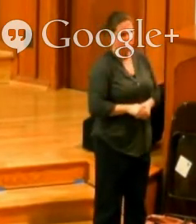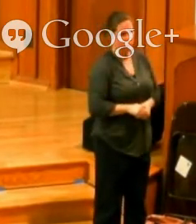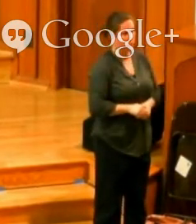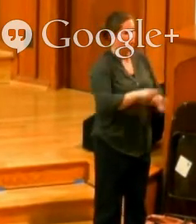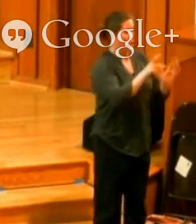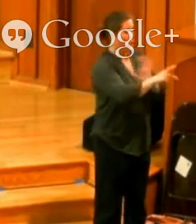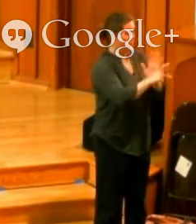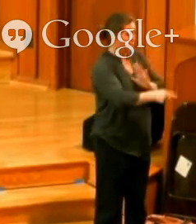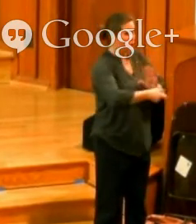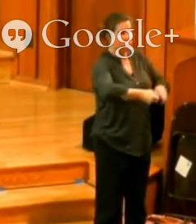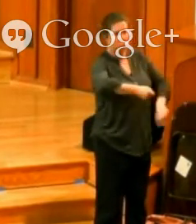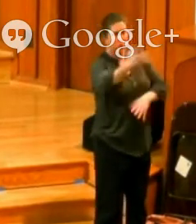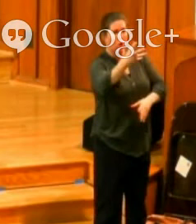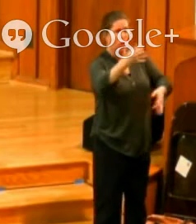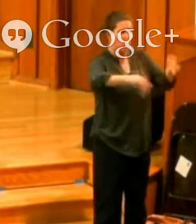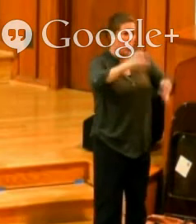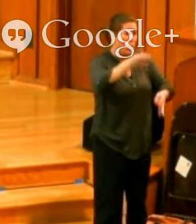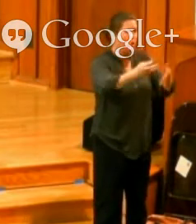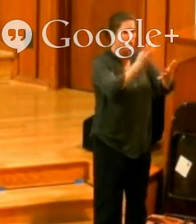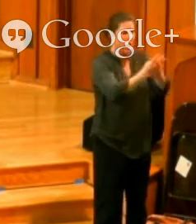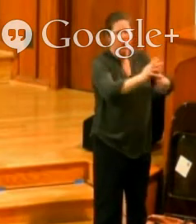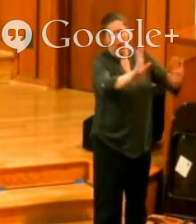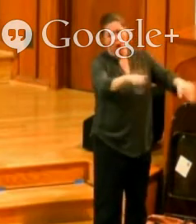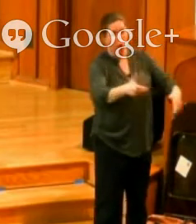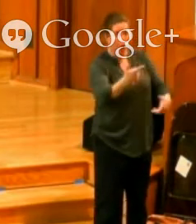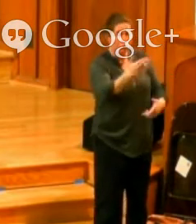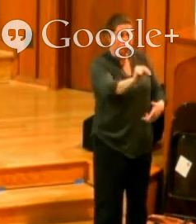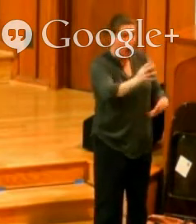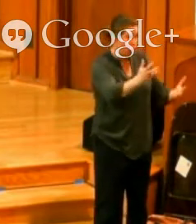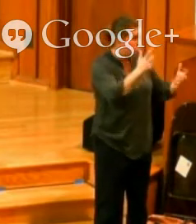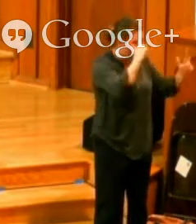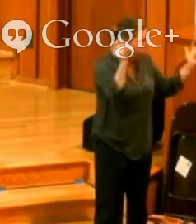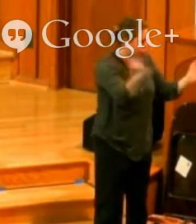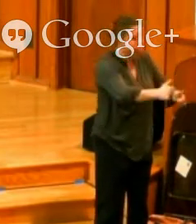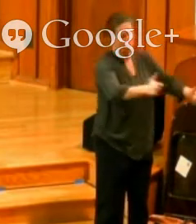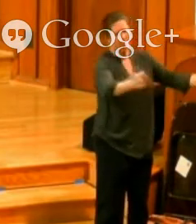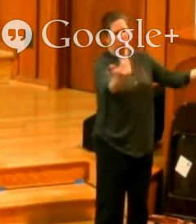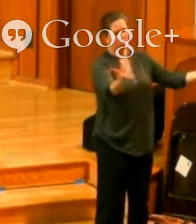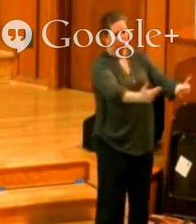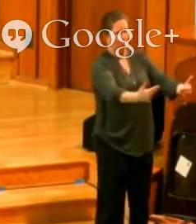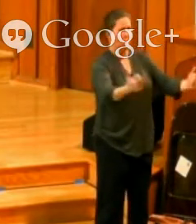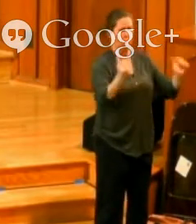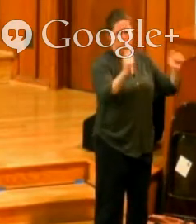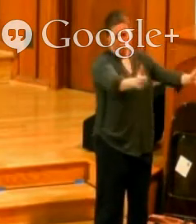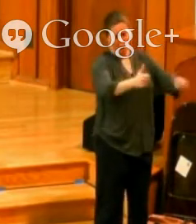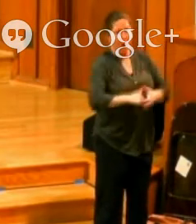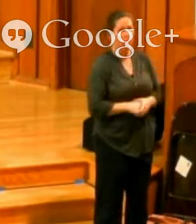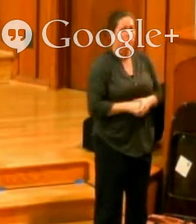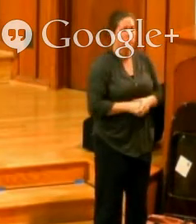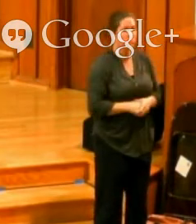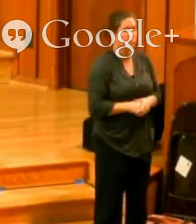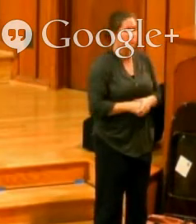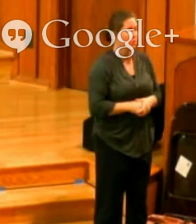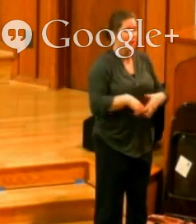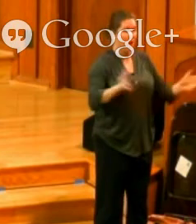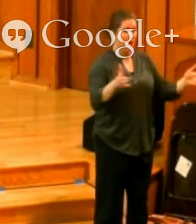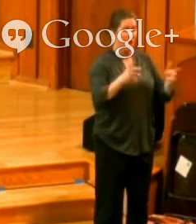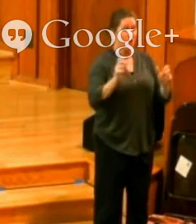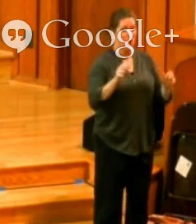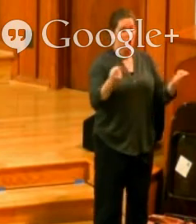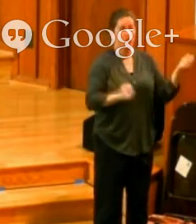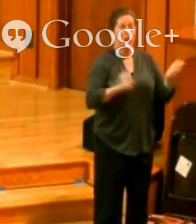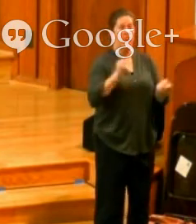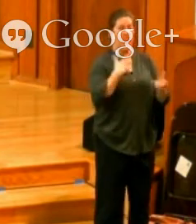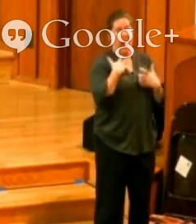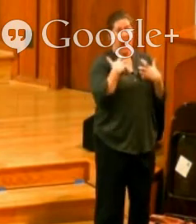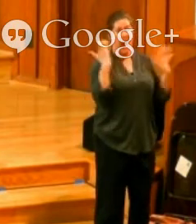murder trials. No more problems. Hey, guns, you want to have them? Go ahead, shoot it out, guys. Someone cuts you off, just shoot them. What